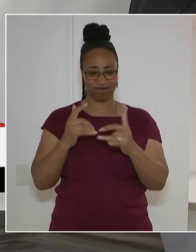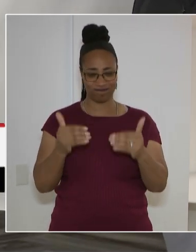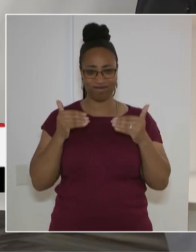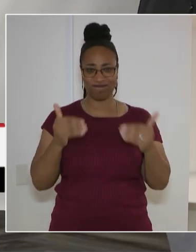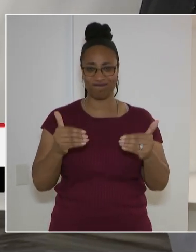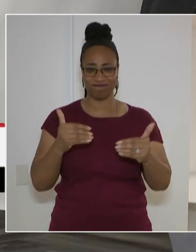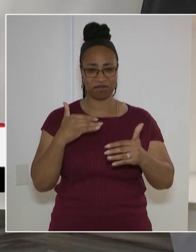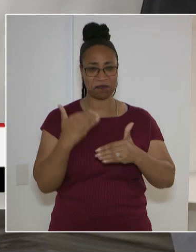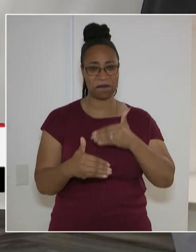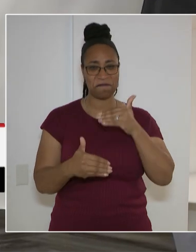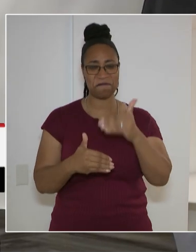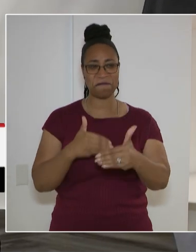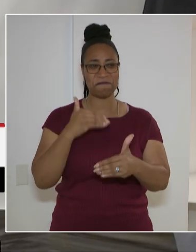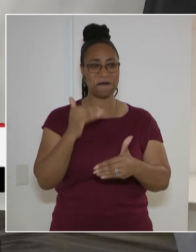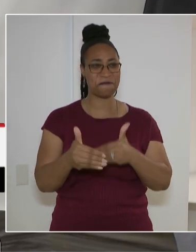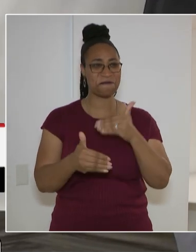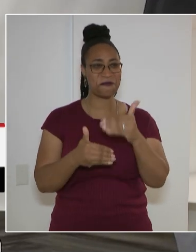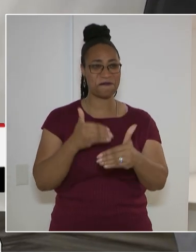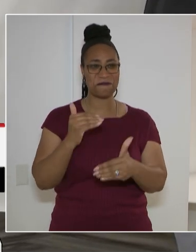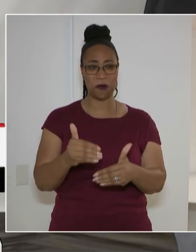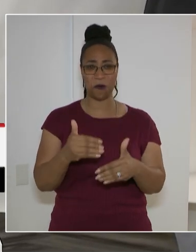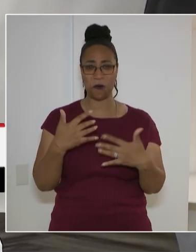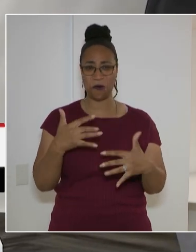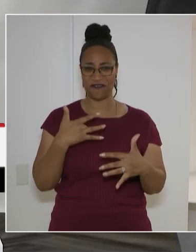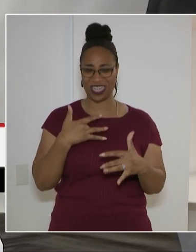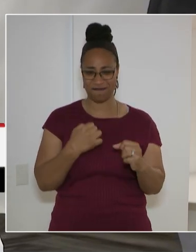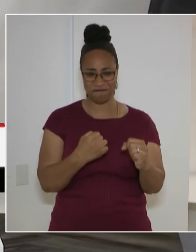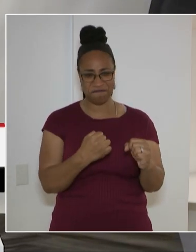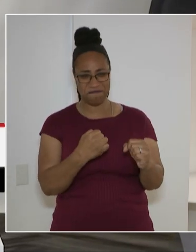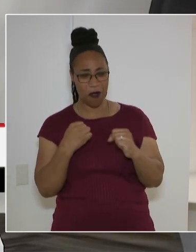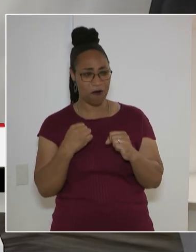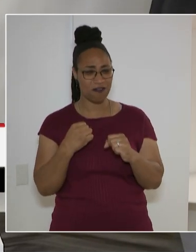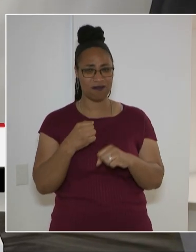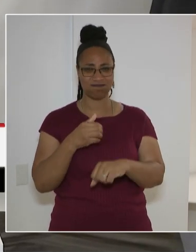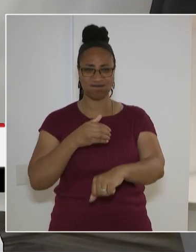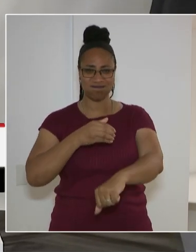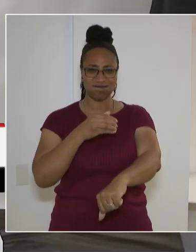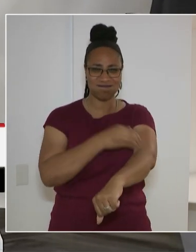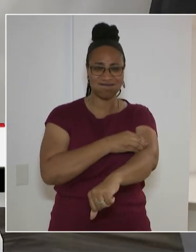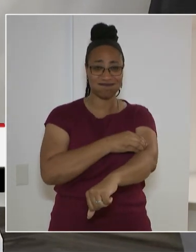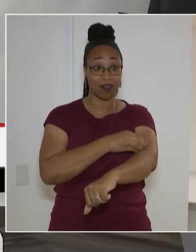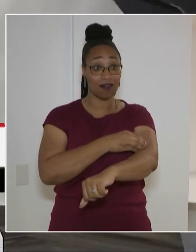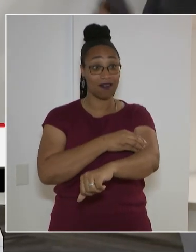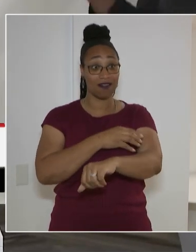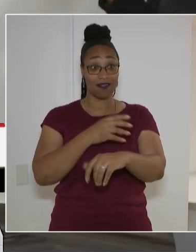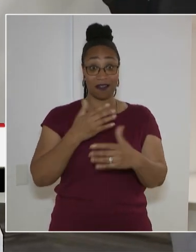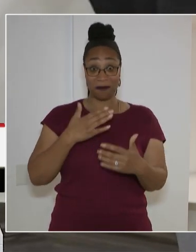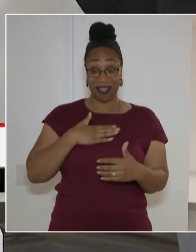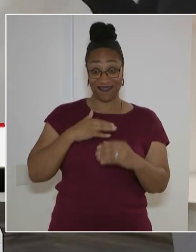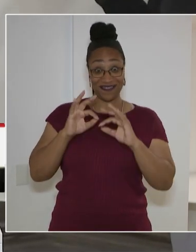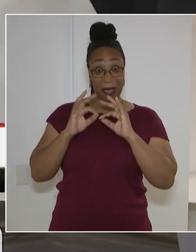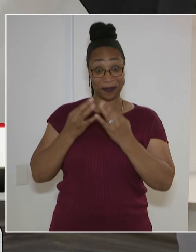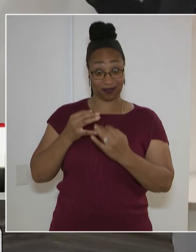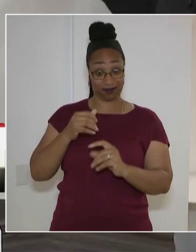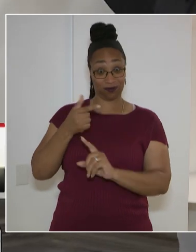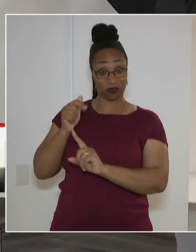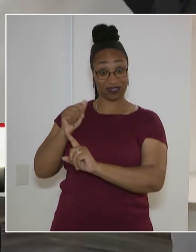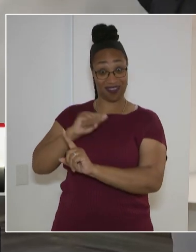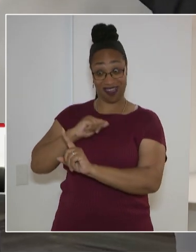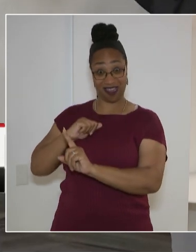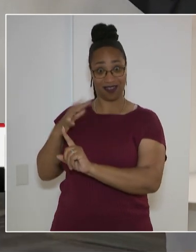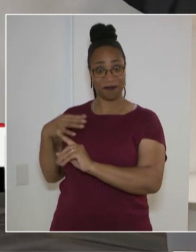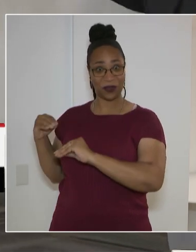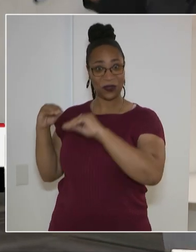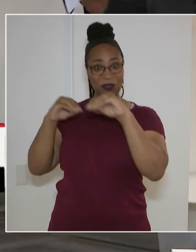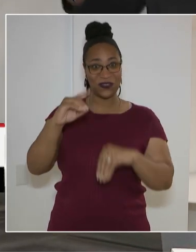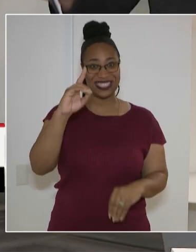so bullish that I'm happy also to announce that my family and I are relocating from Atlanta to the district in early 2025.